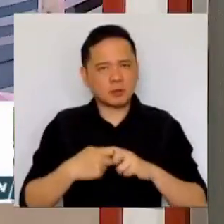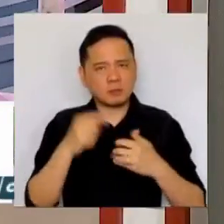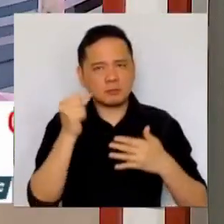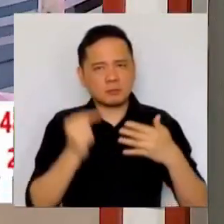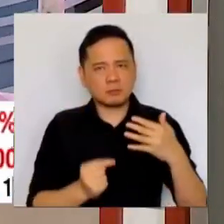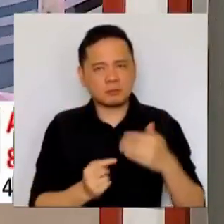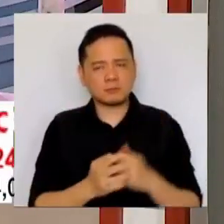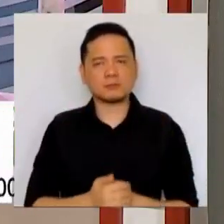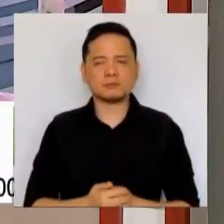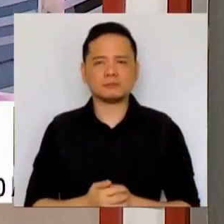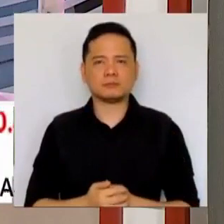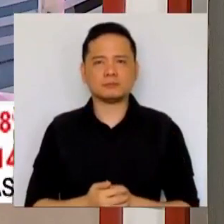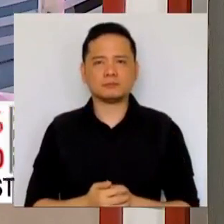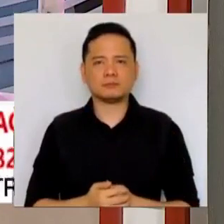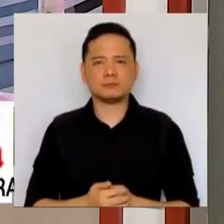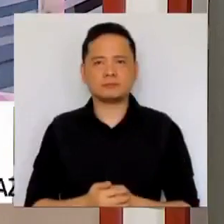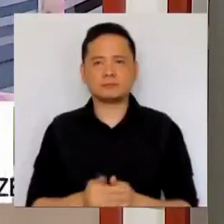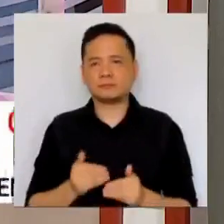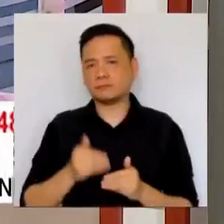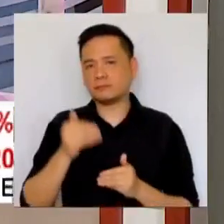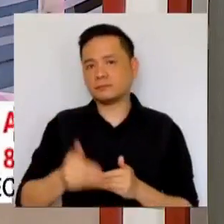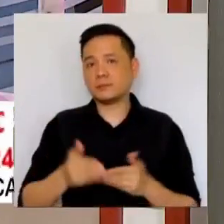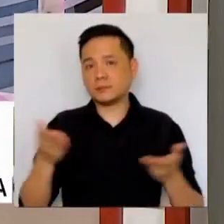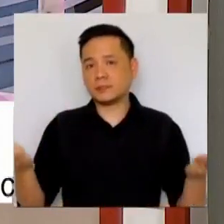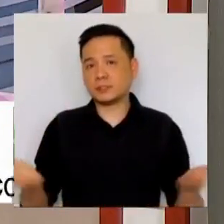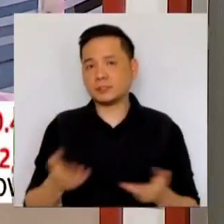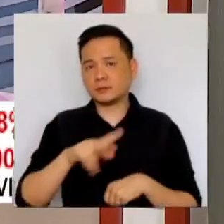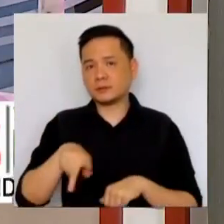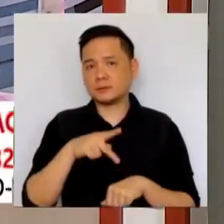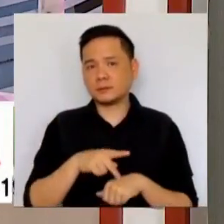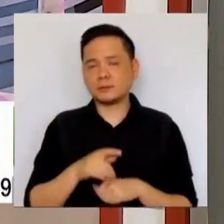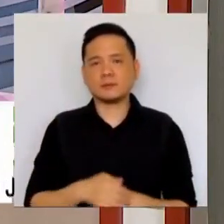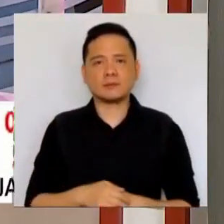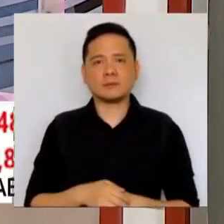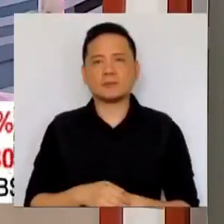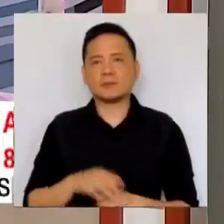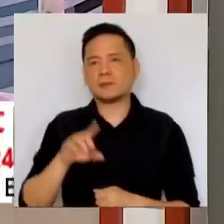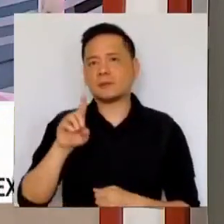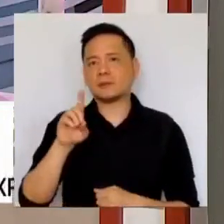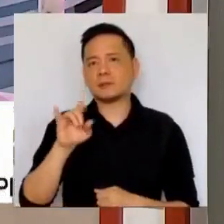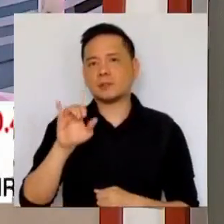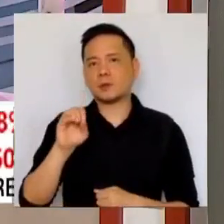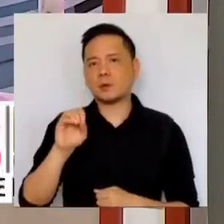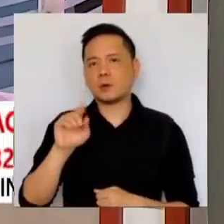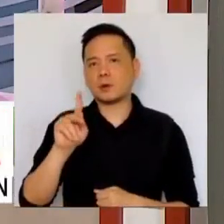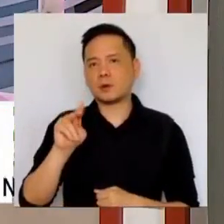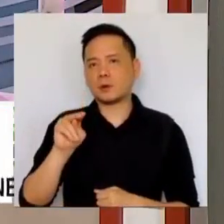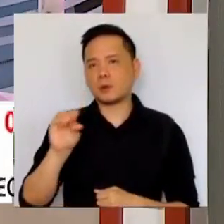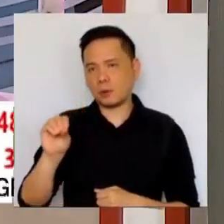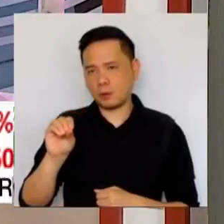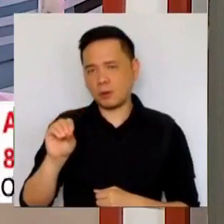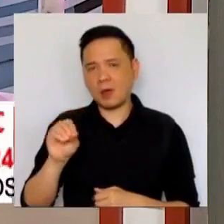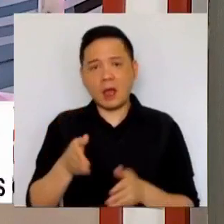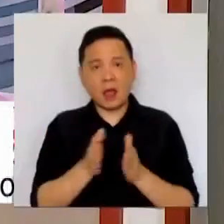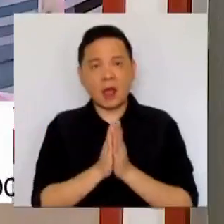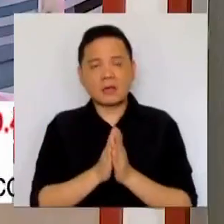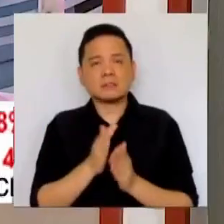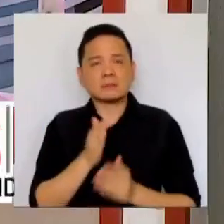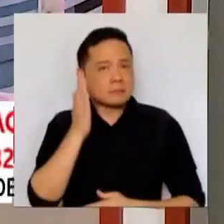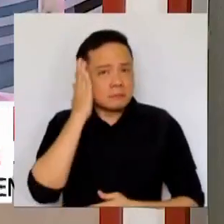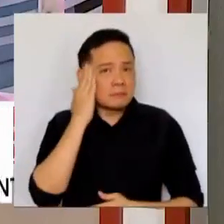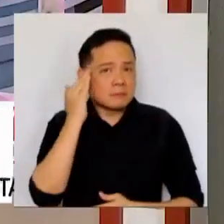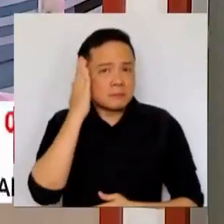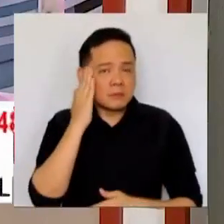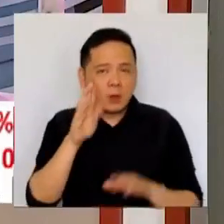Here at home, Philippine Central Bank Governor Benjamin Diokno appeals for calm as the Omicron variant continues to rattle